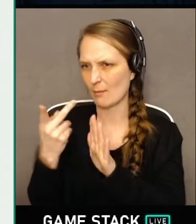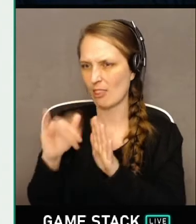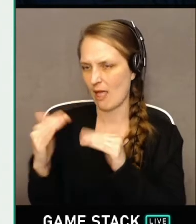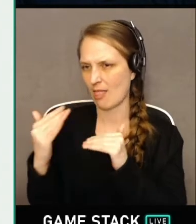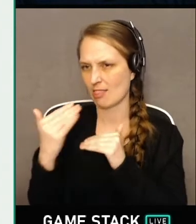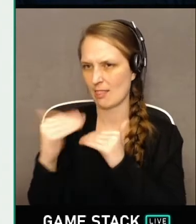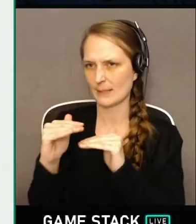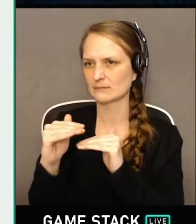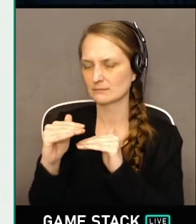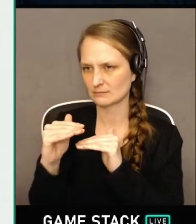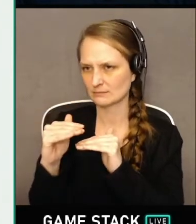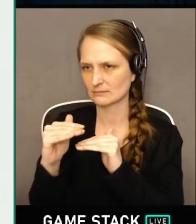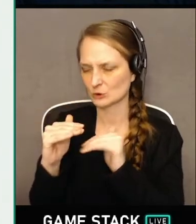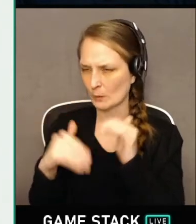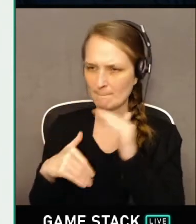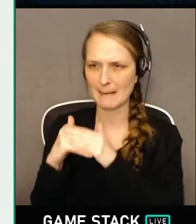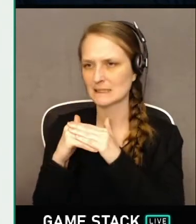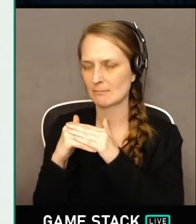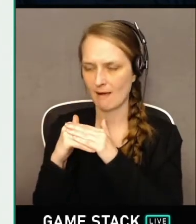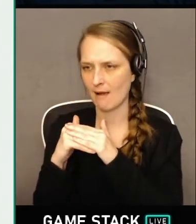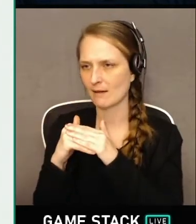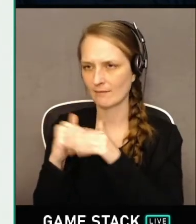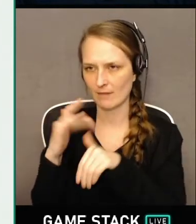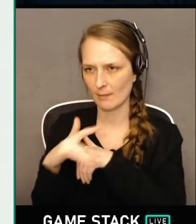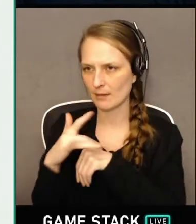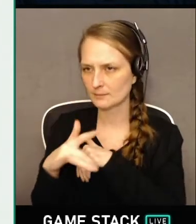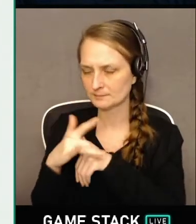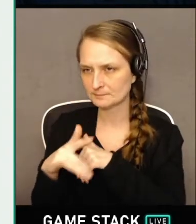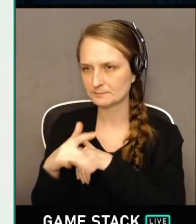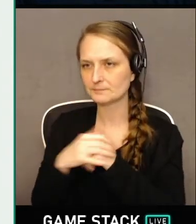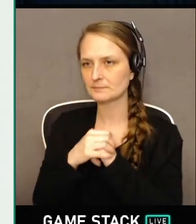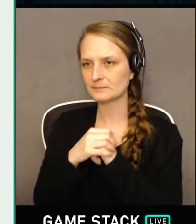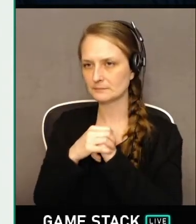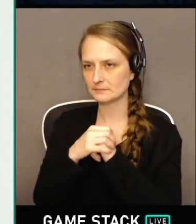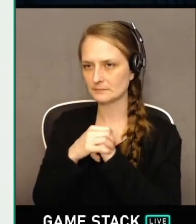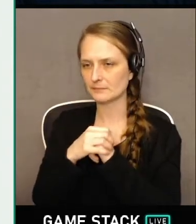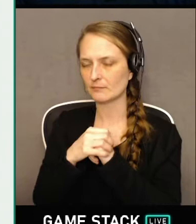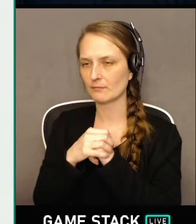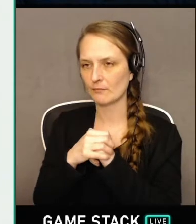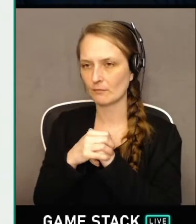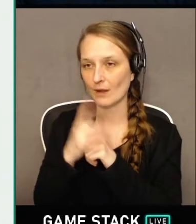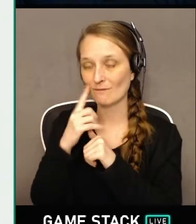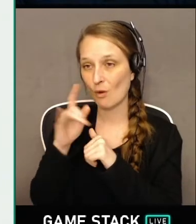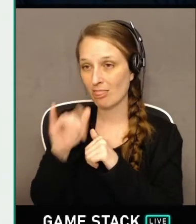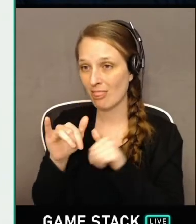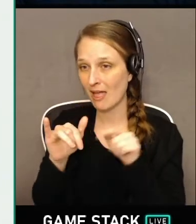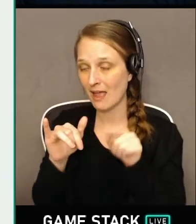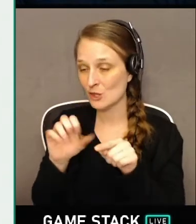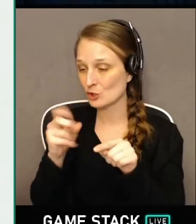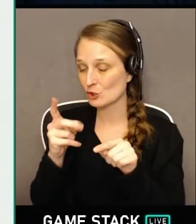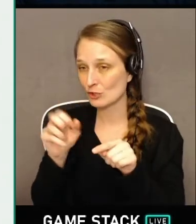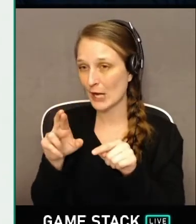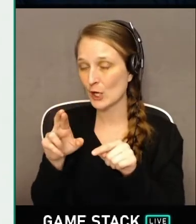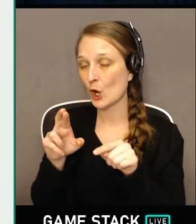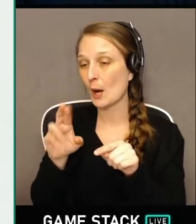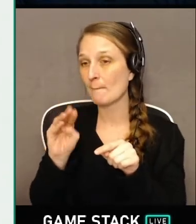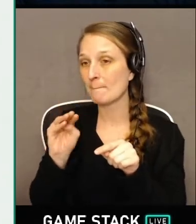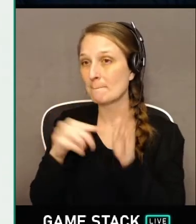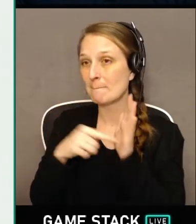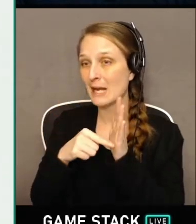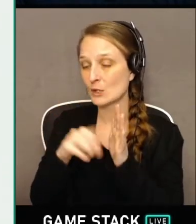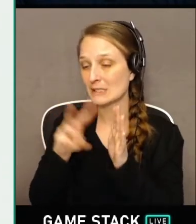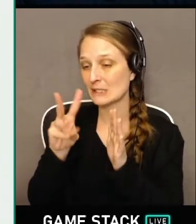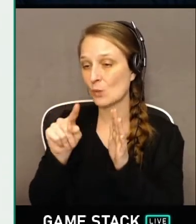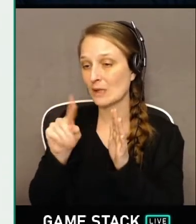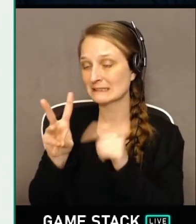availability. Thanks to the introduction of DirectX 12 Agility SDK, shader model 6.6 is available to